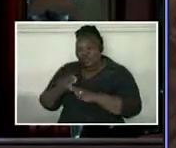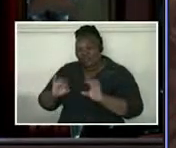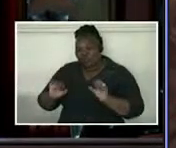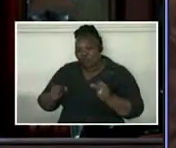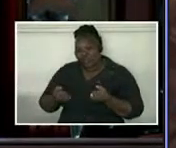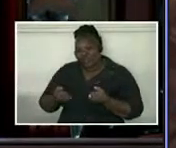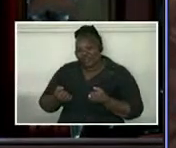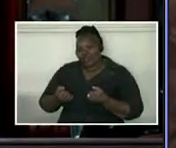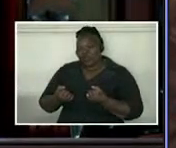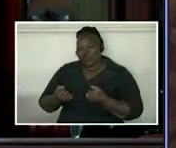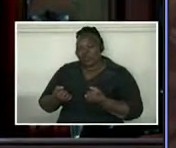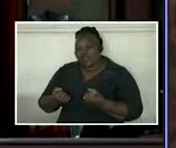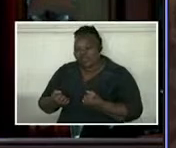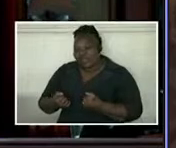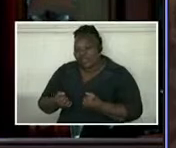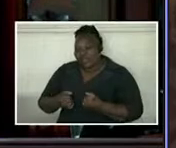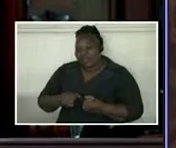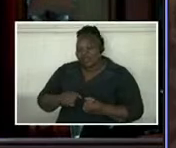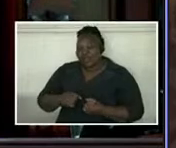limited budgets